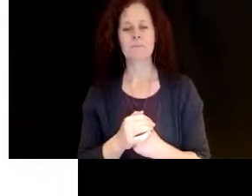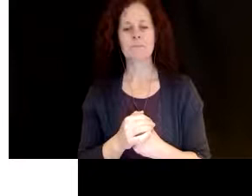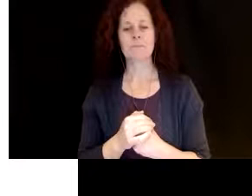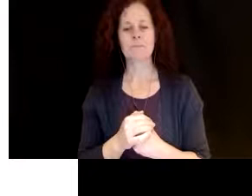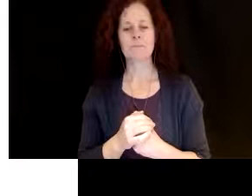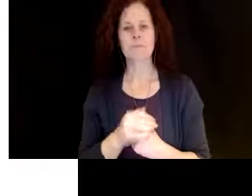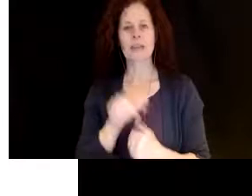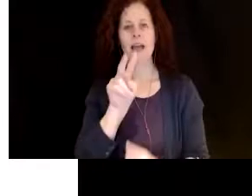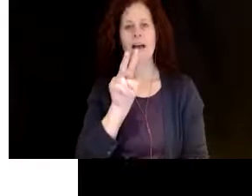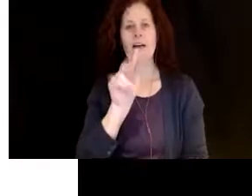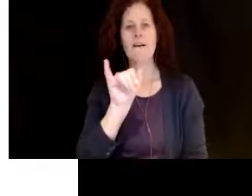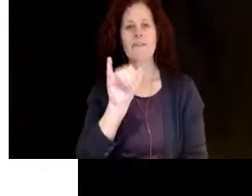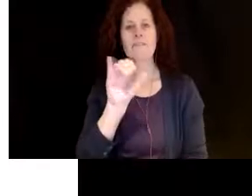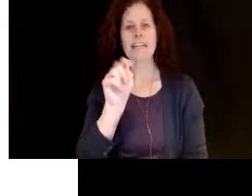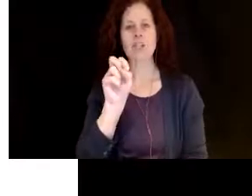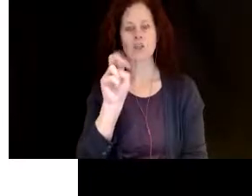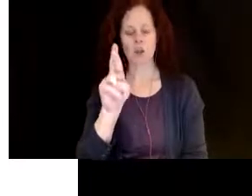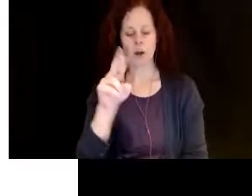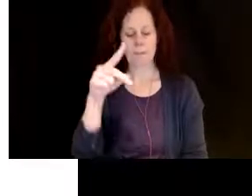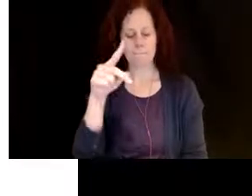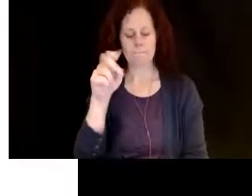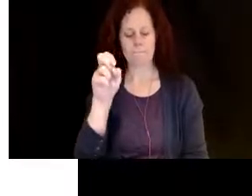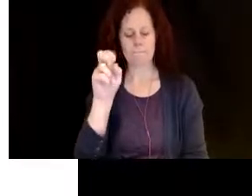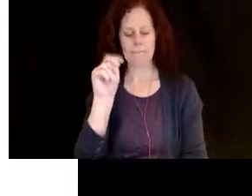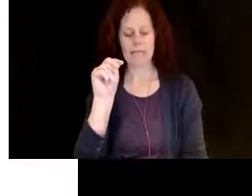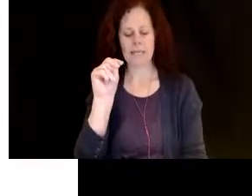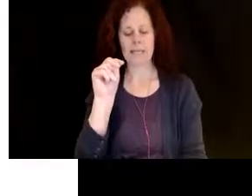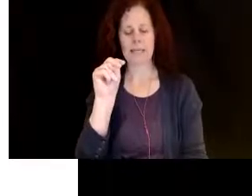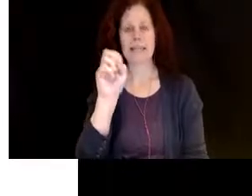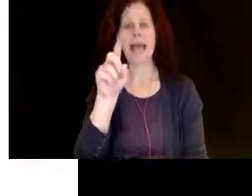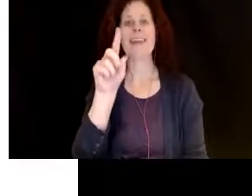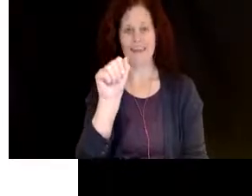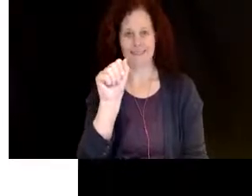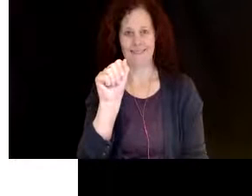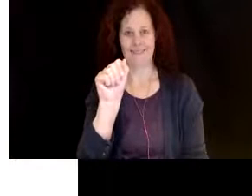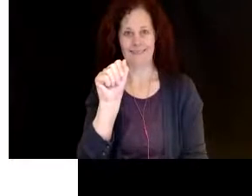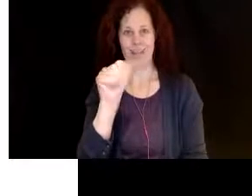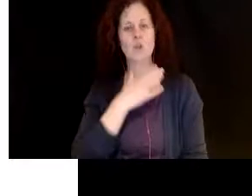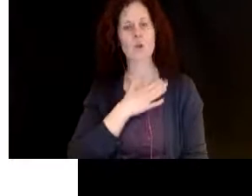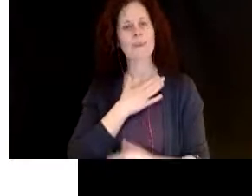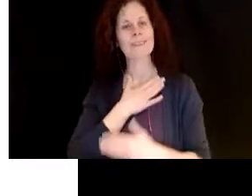who is Victor Pineda. So please have a break, and we'll see you back in 15 minutes.